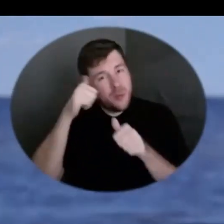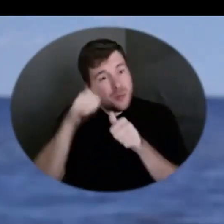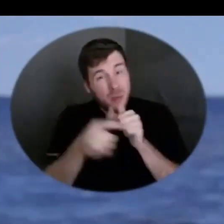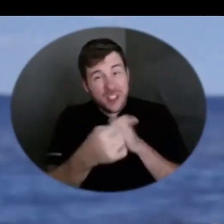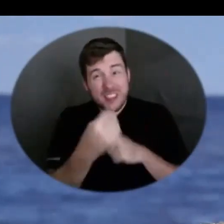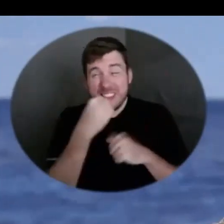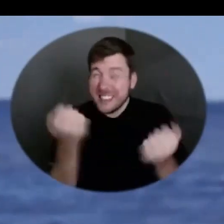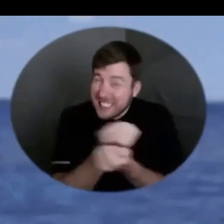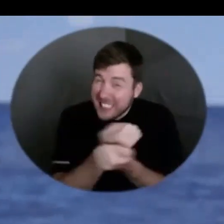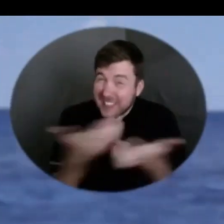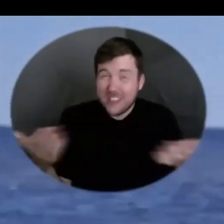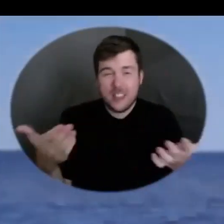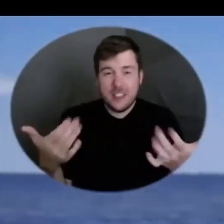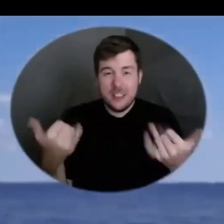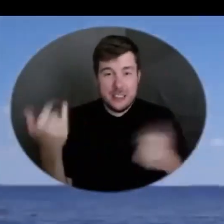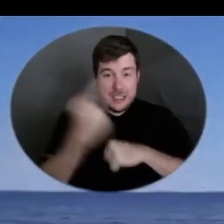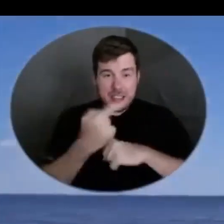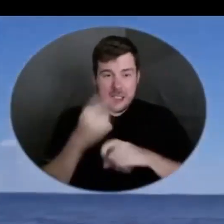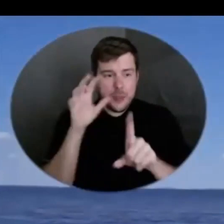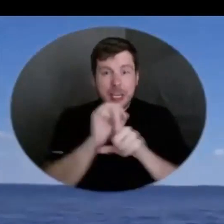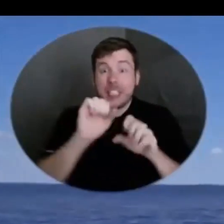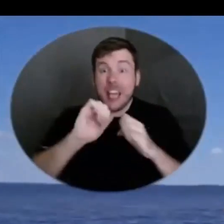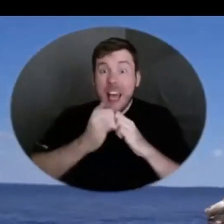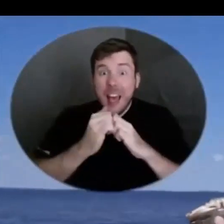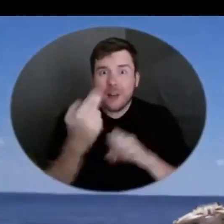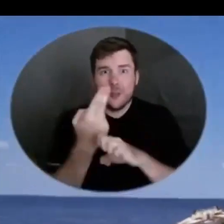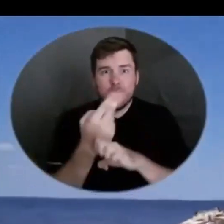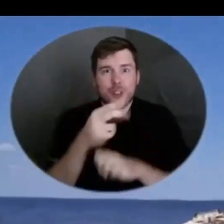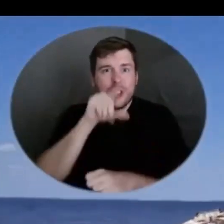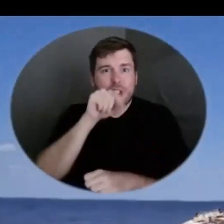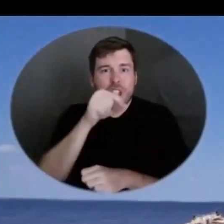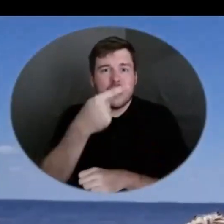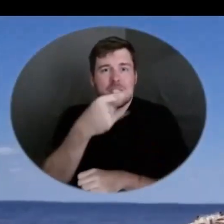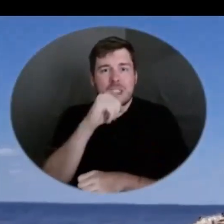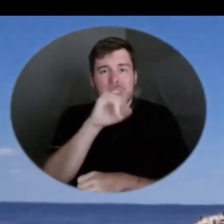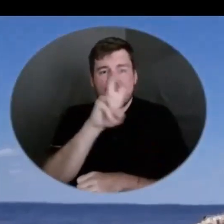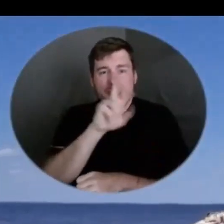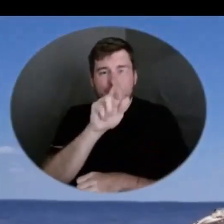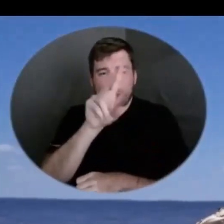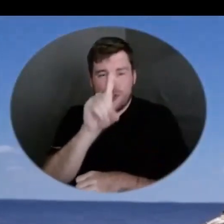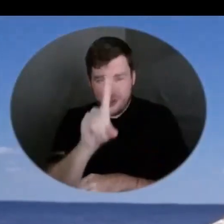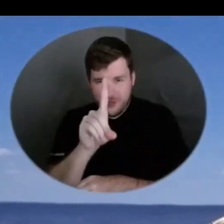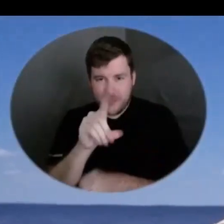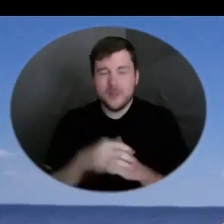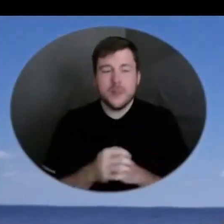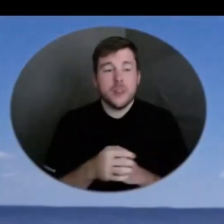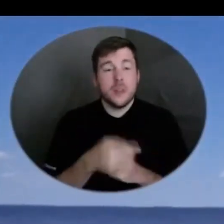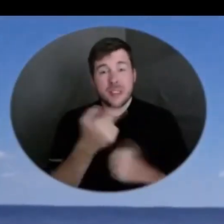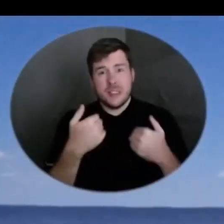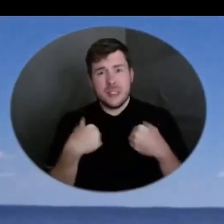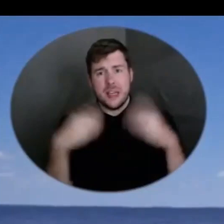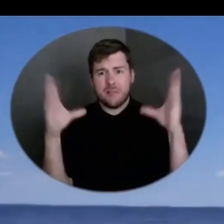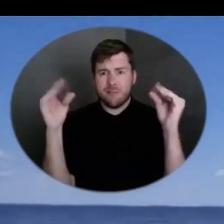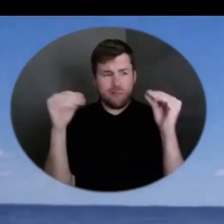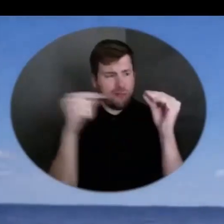almost anything. We caught him today with chicken gizzards. But in the front, what he uses is these two pinchers, these two claws, and they hurt pretty good, so